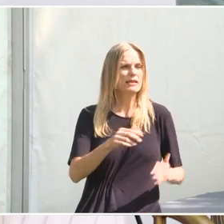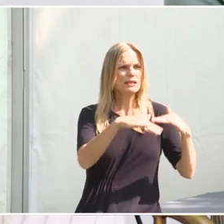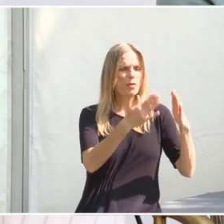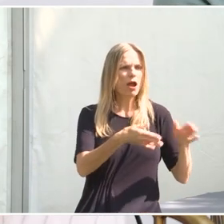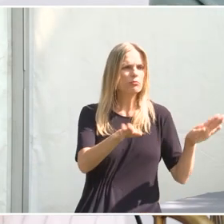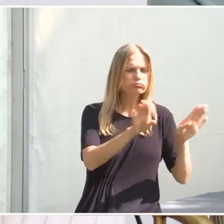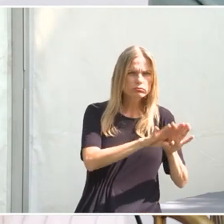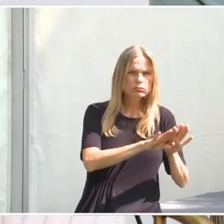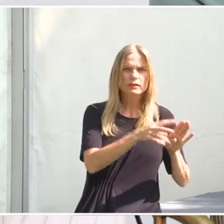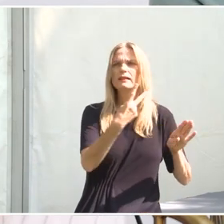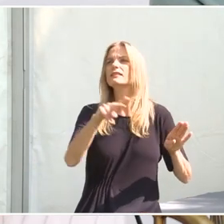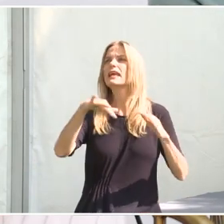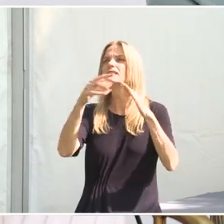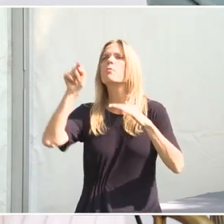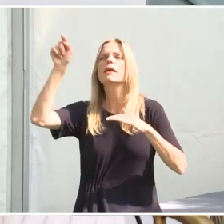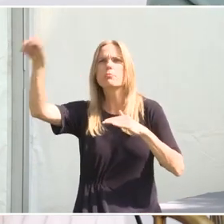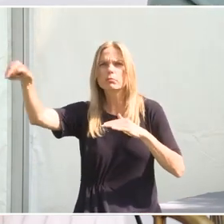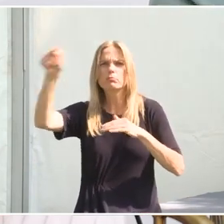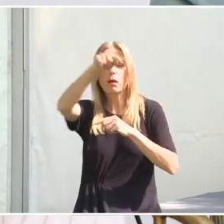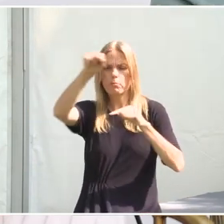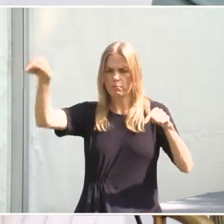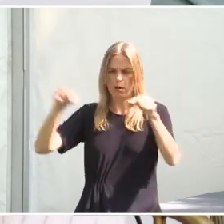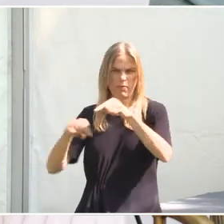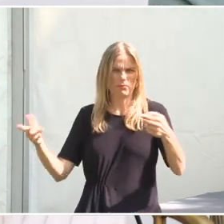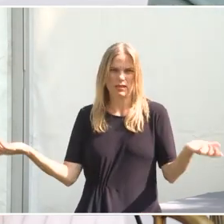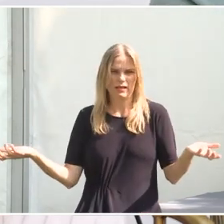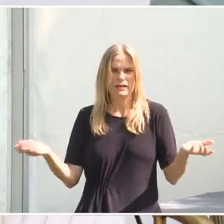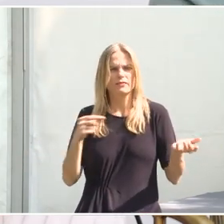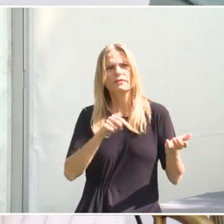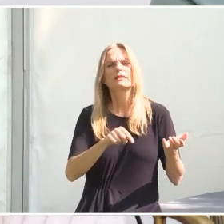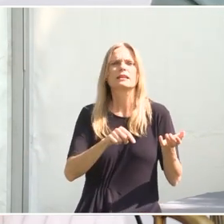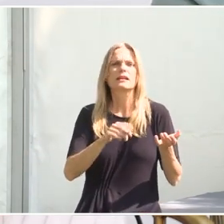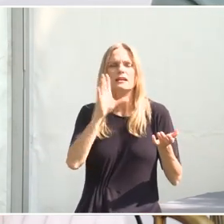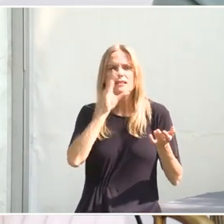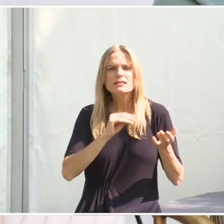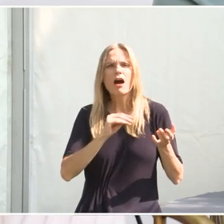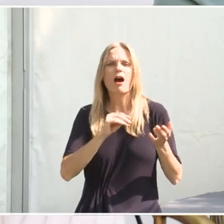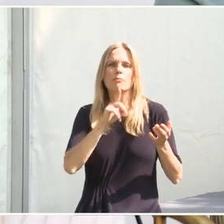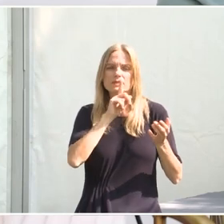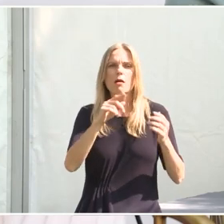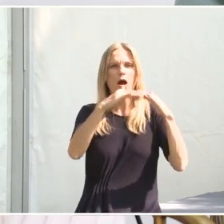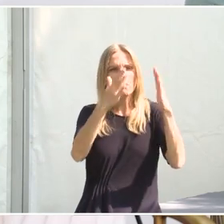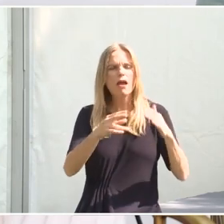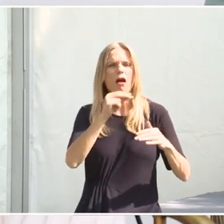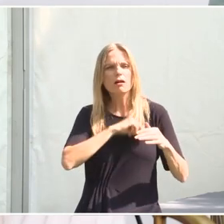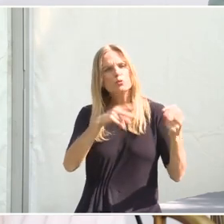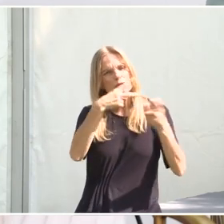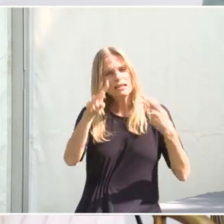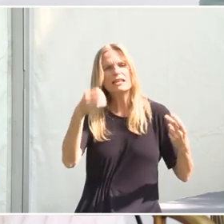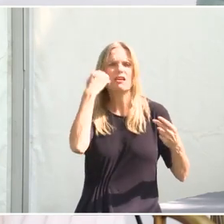same function in different generations. And now this basically just reduces the community where we can have connections. Of